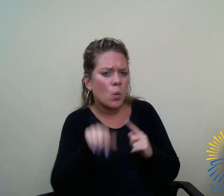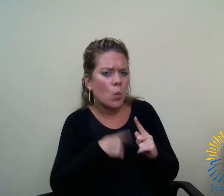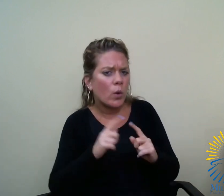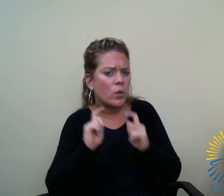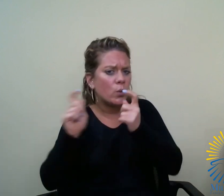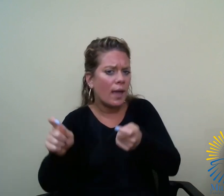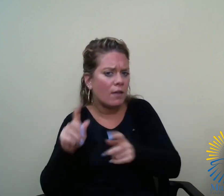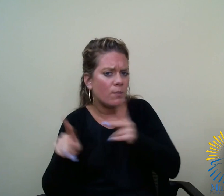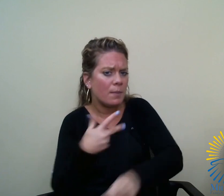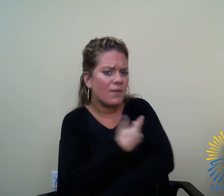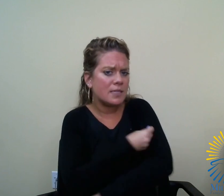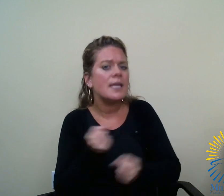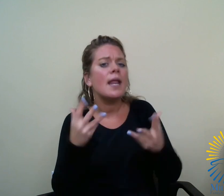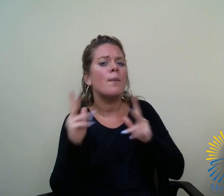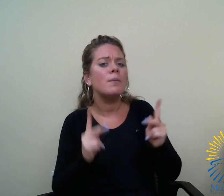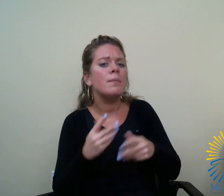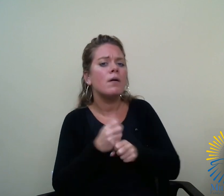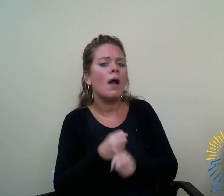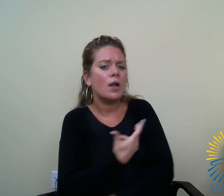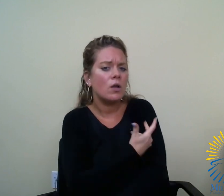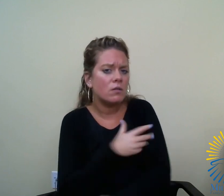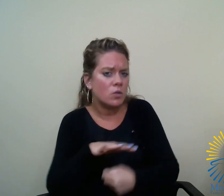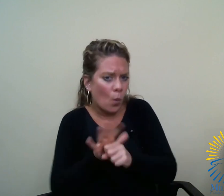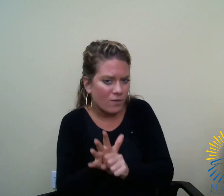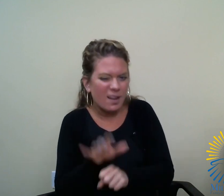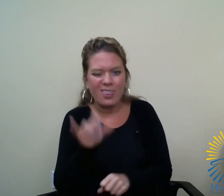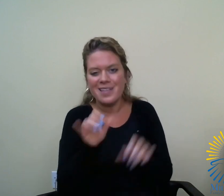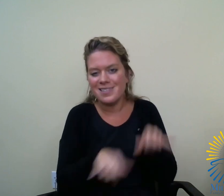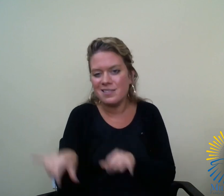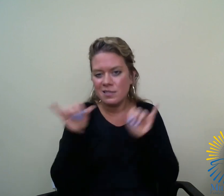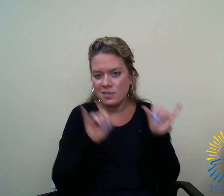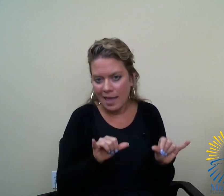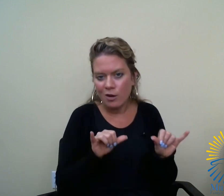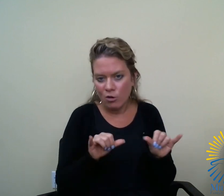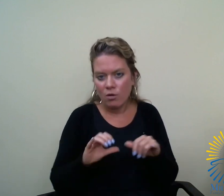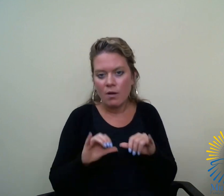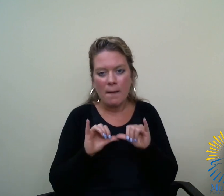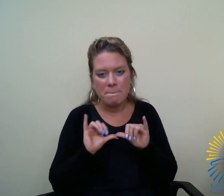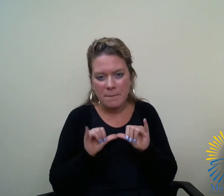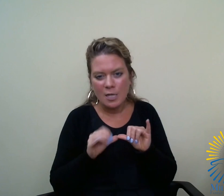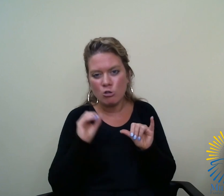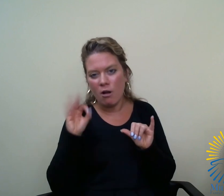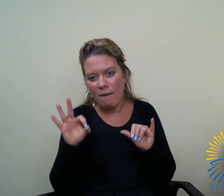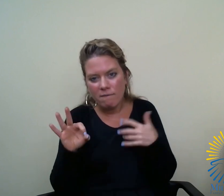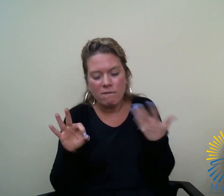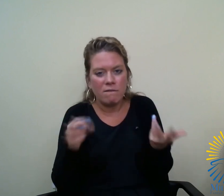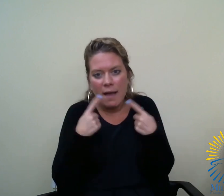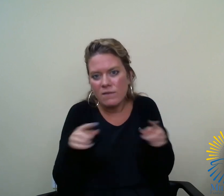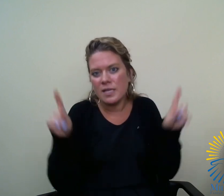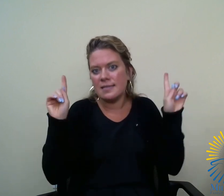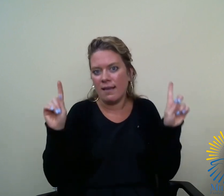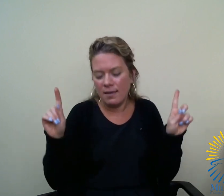this vaccine, how many people got COVID? Because that's the standard measure of efficacy, right? That's